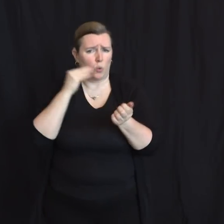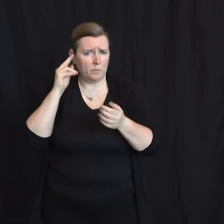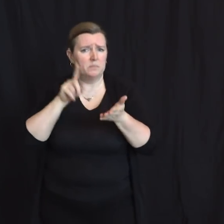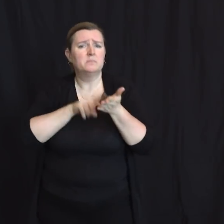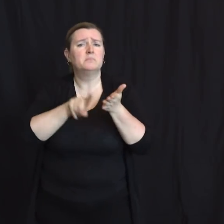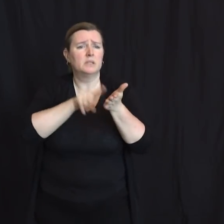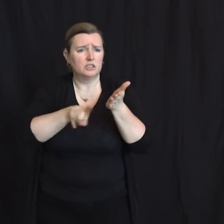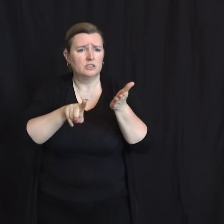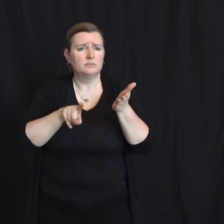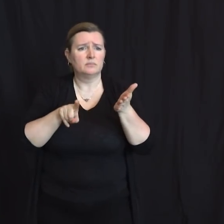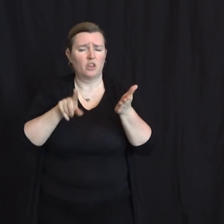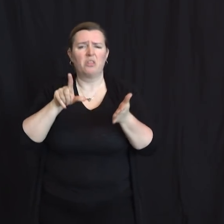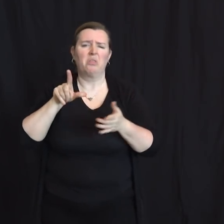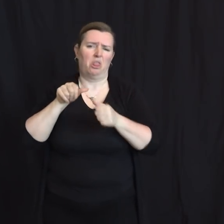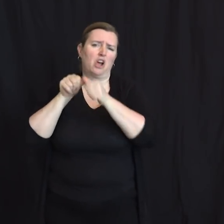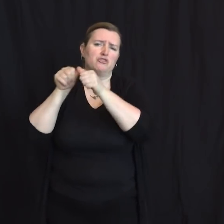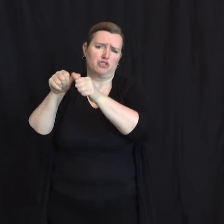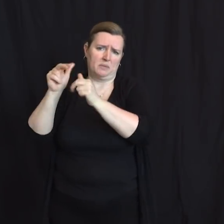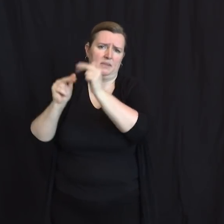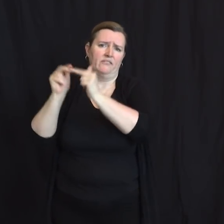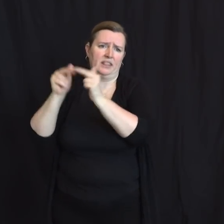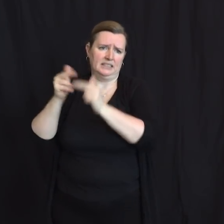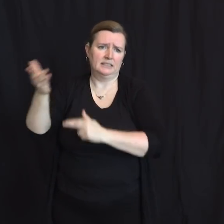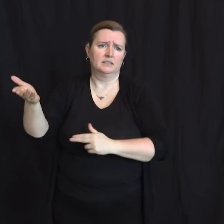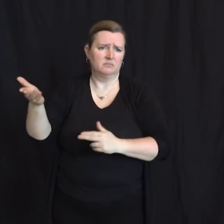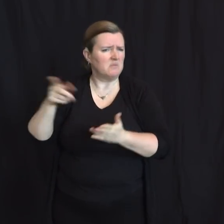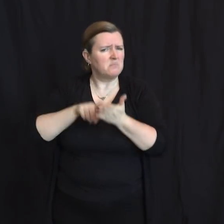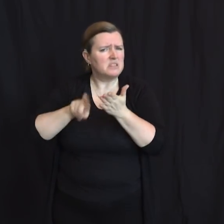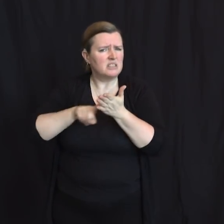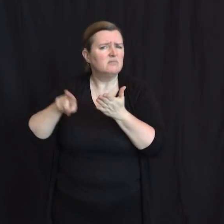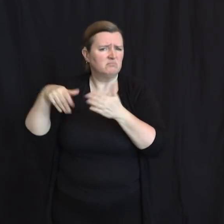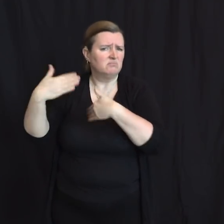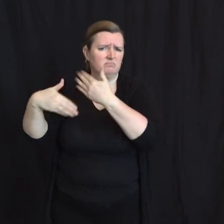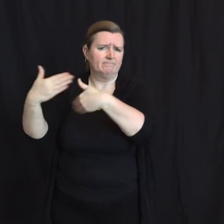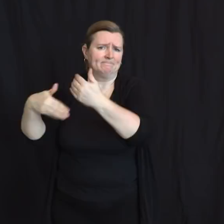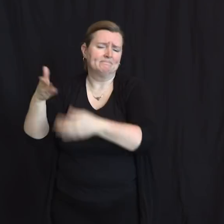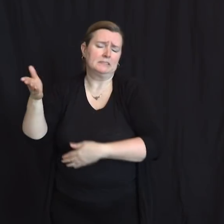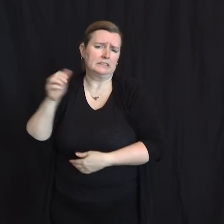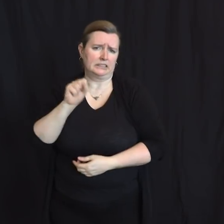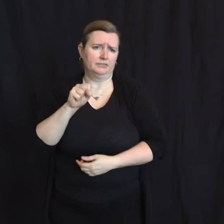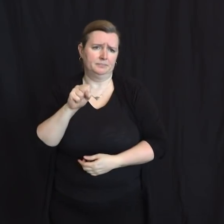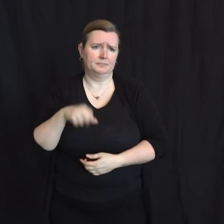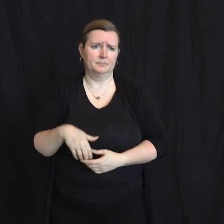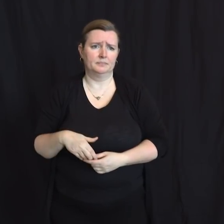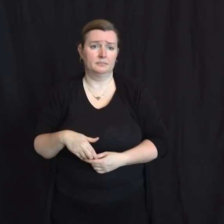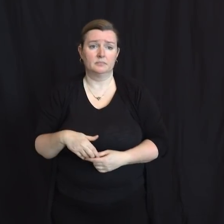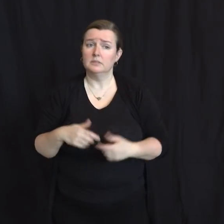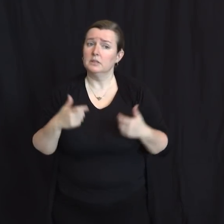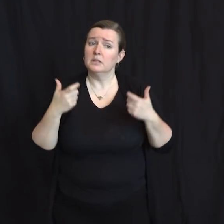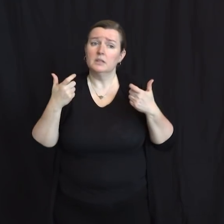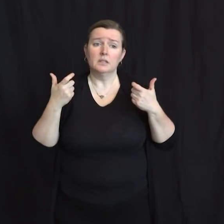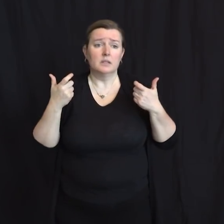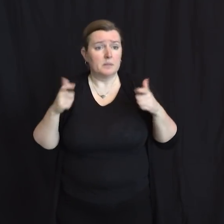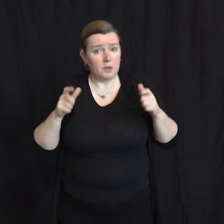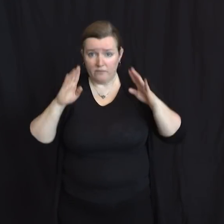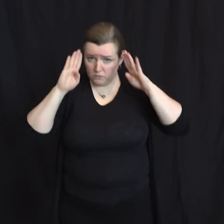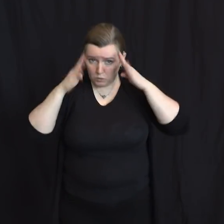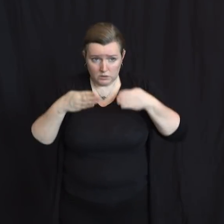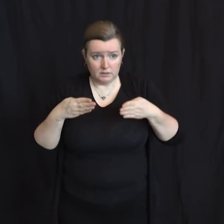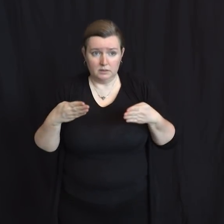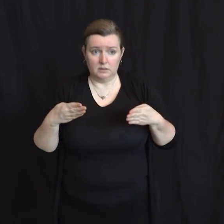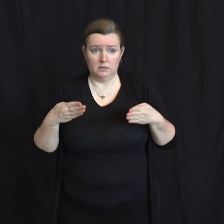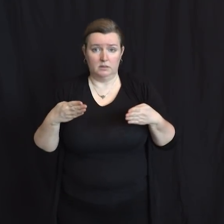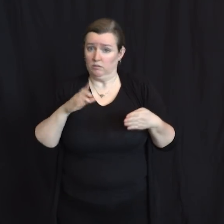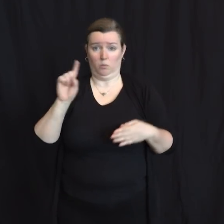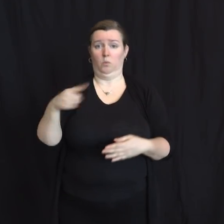but she can come back to that and the specifics on Andover. And obviously, this is something that is a major focus of ours. And by the way, it's not just in New Jersey. This